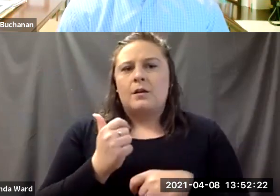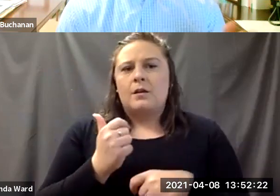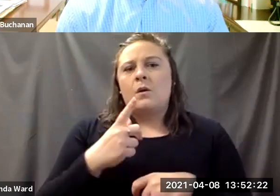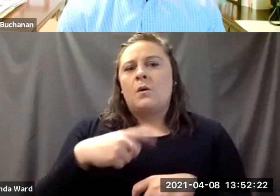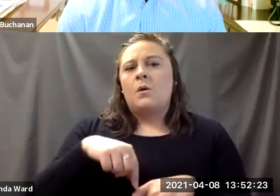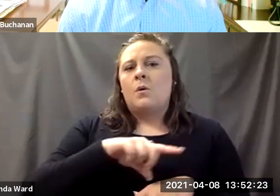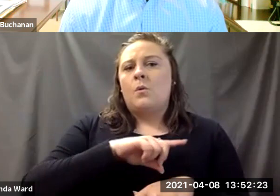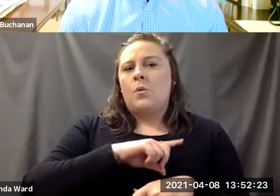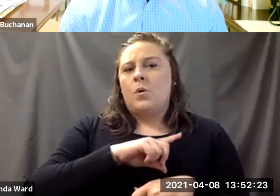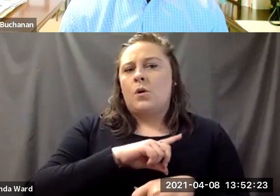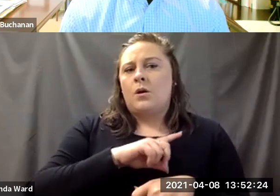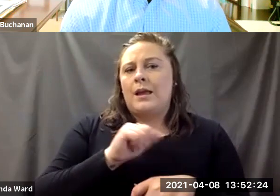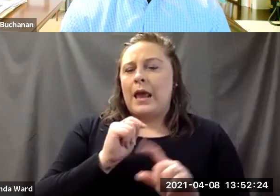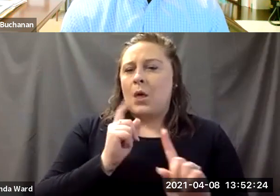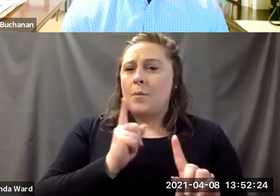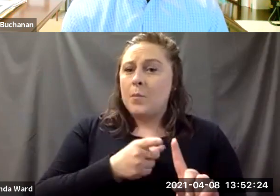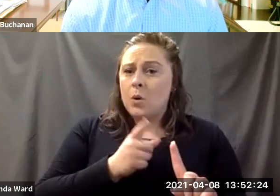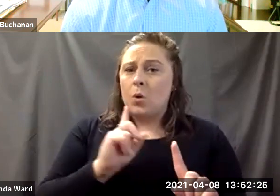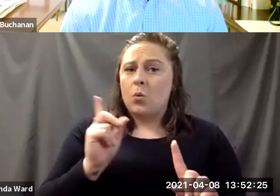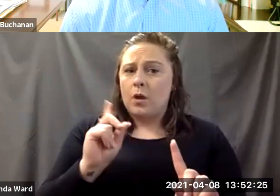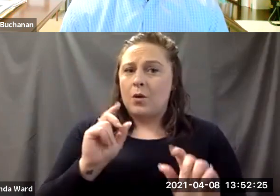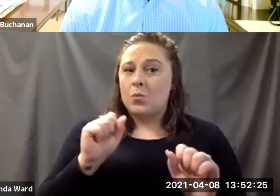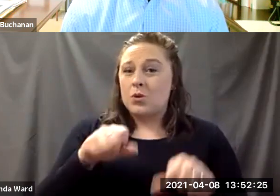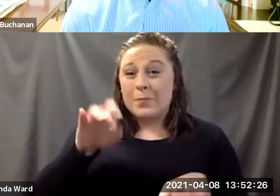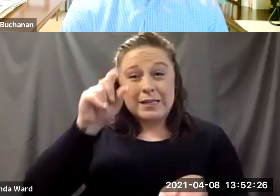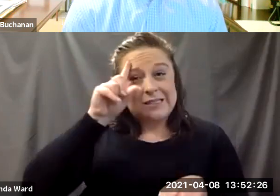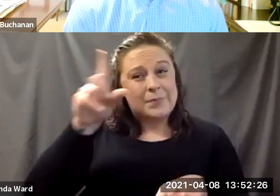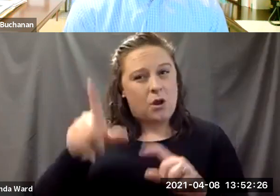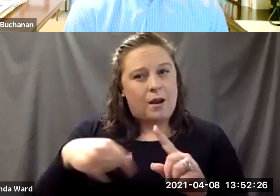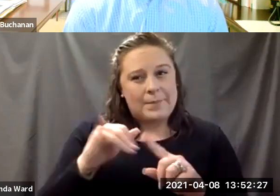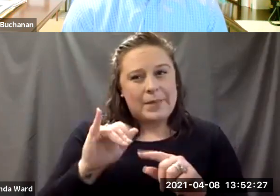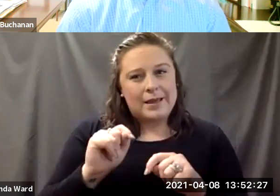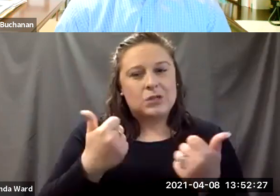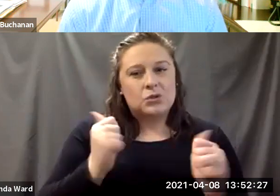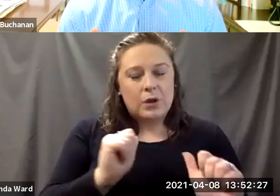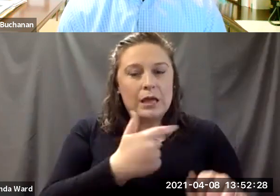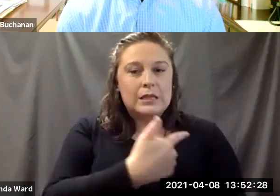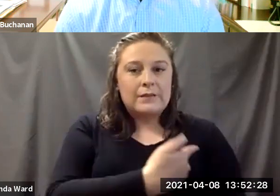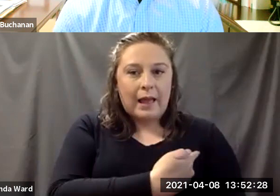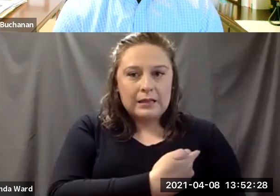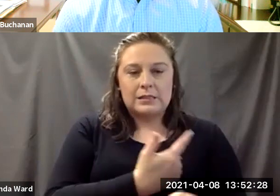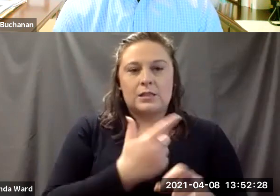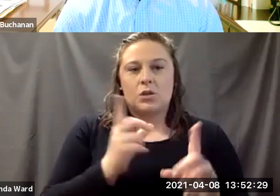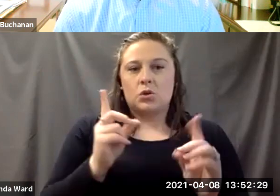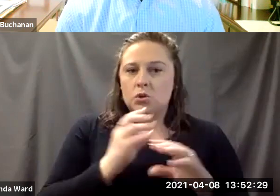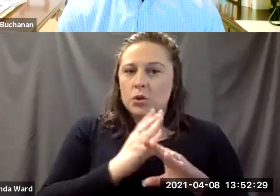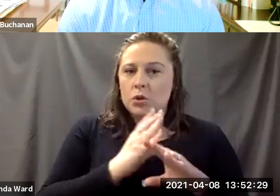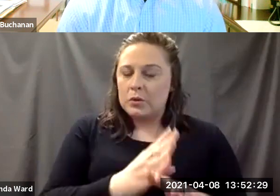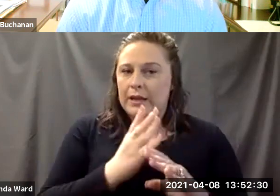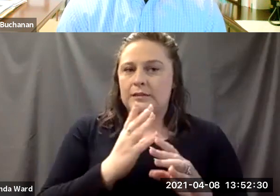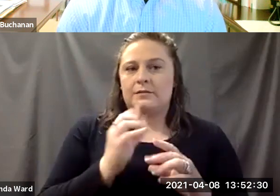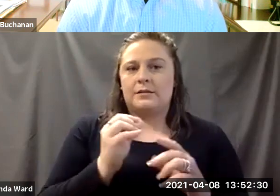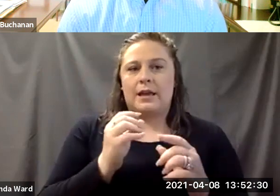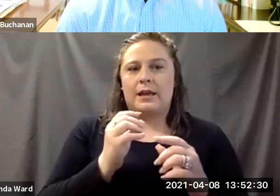we're at an inflection point that we could really be smart about this and drive these vaccines and do the protective measures and